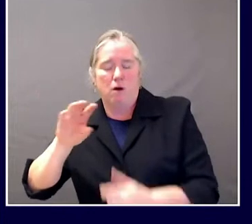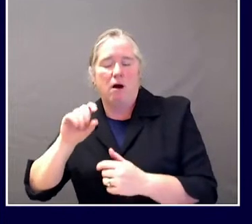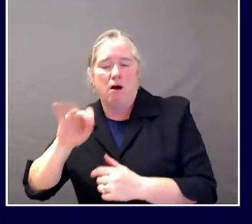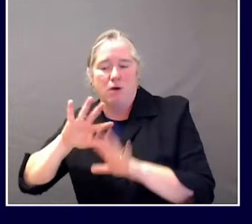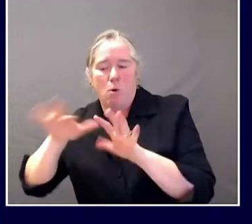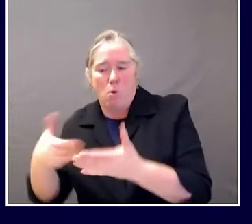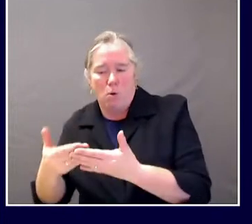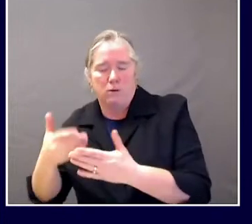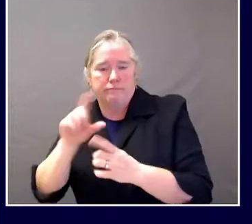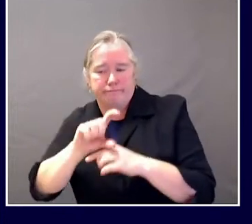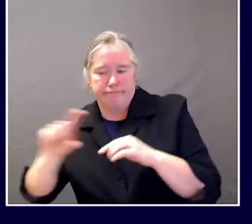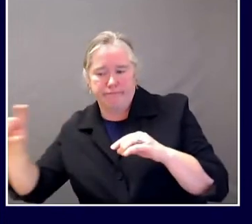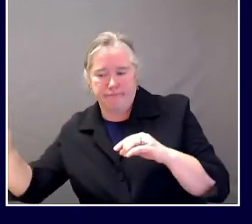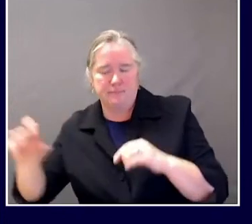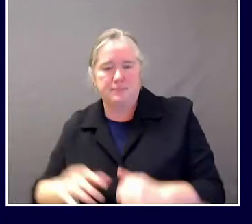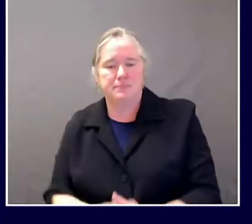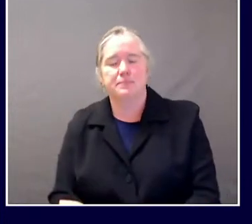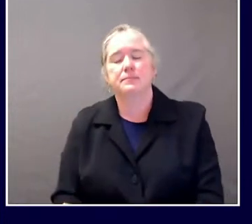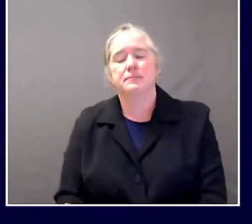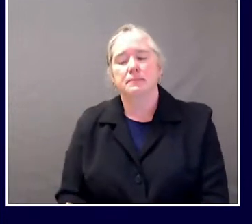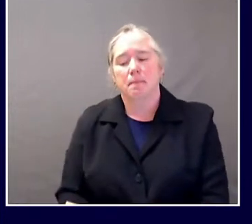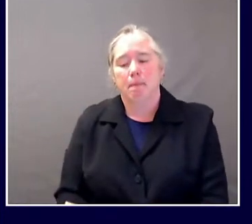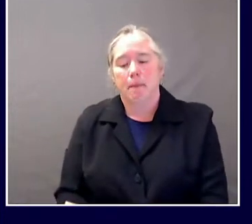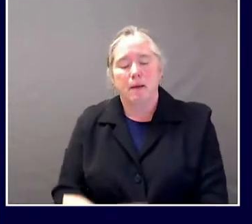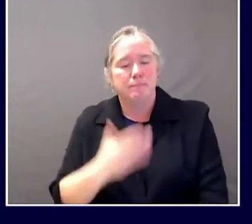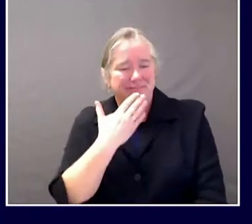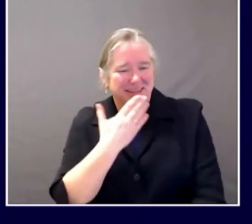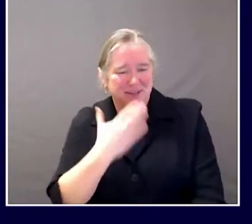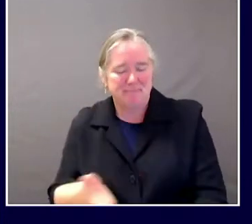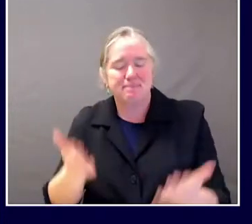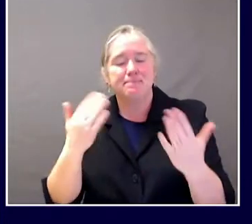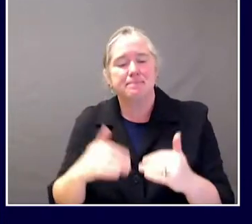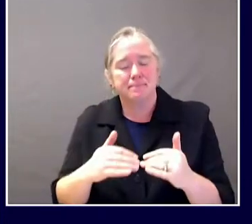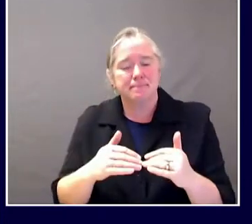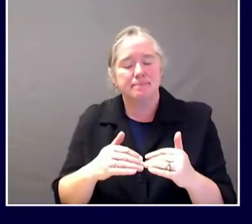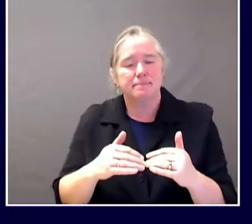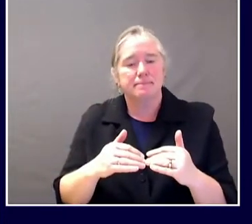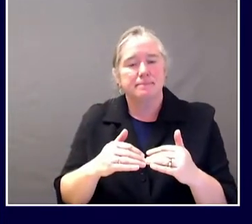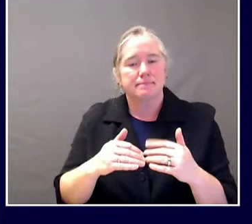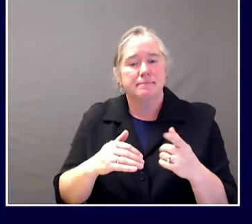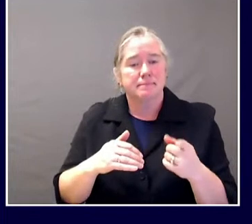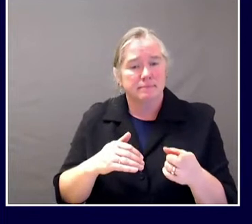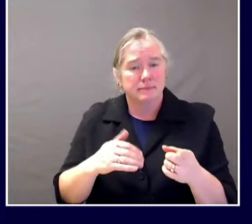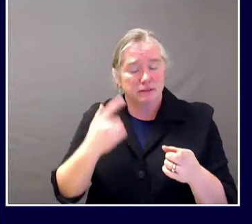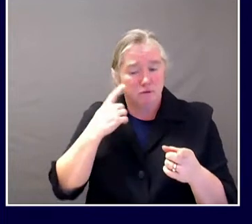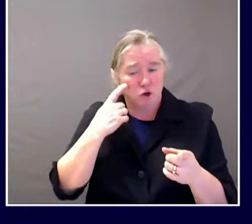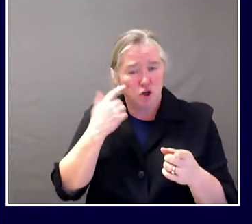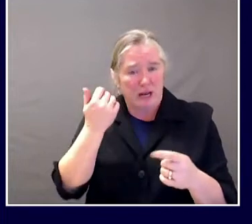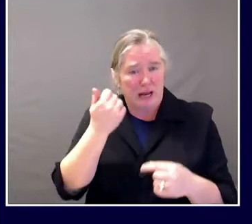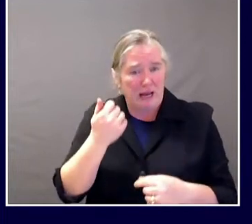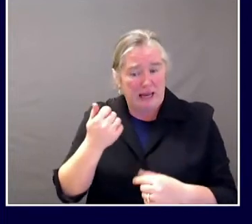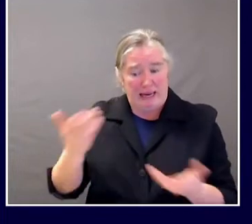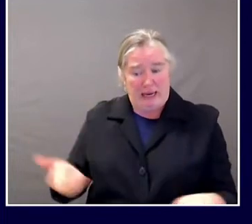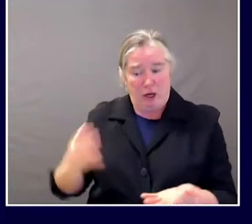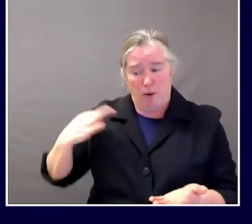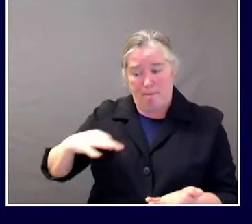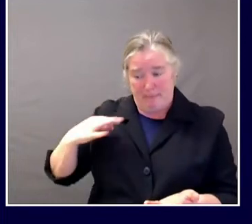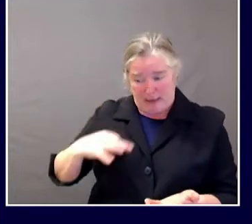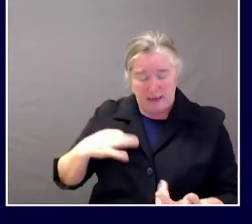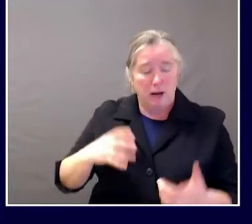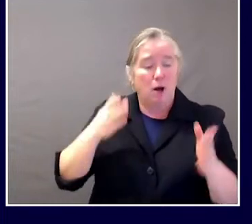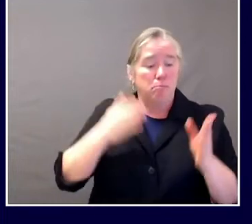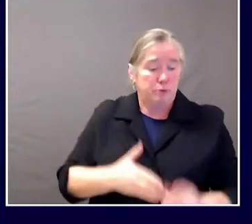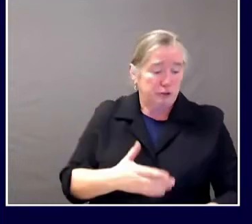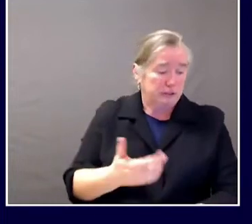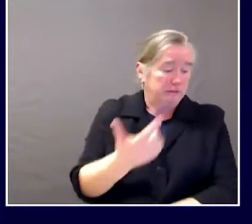for COVID-19 after getting the first dose, but have you heard of anything like that happening in Maine, of anyone testing positive after receiving the first